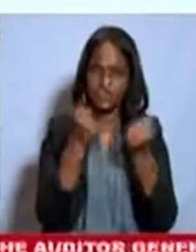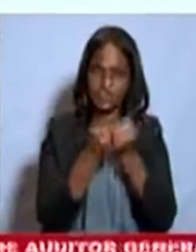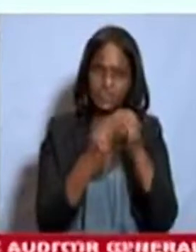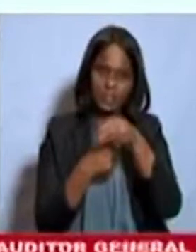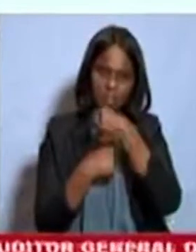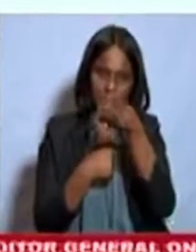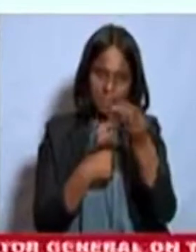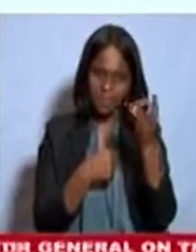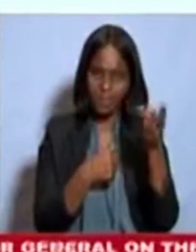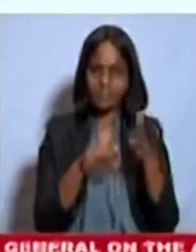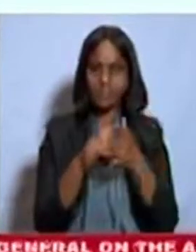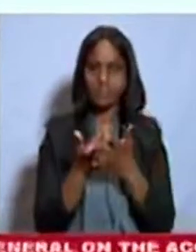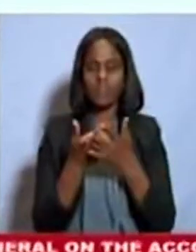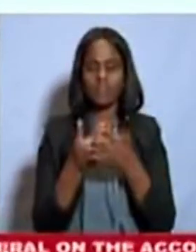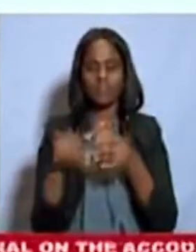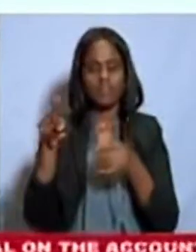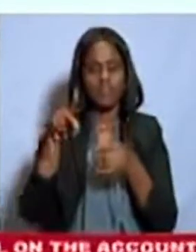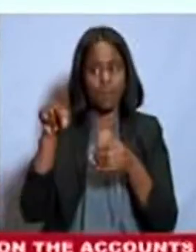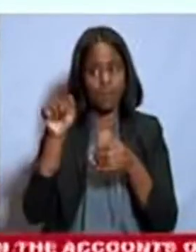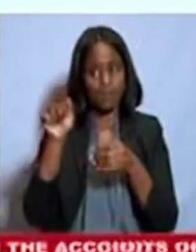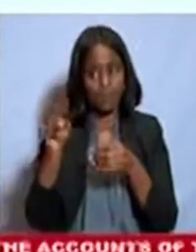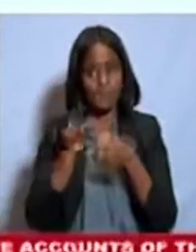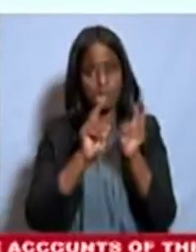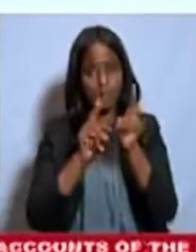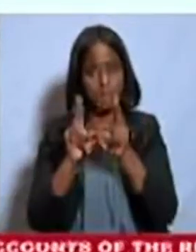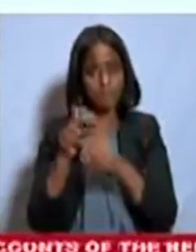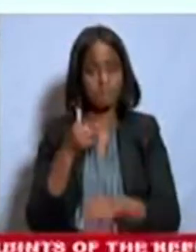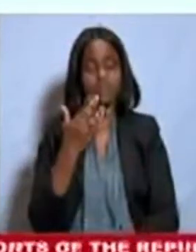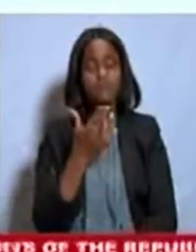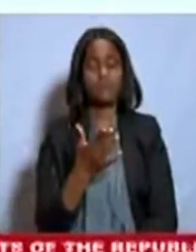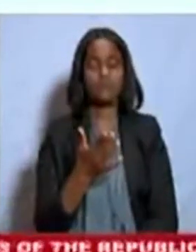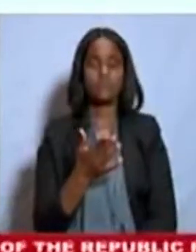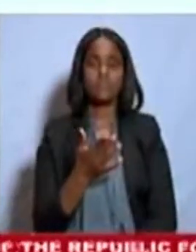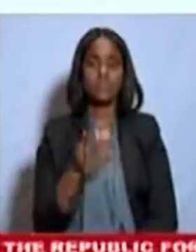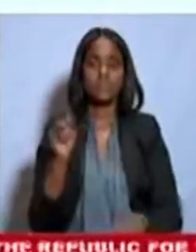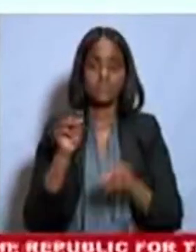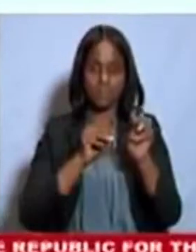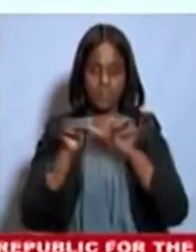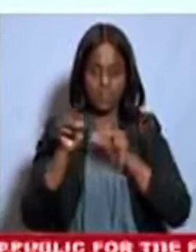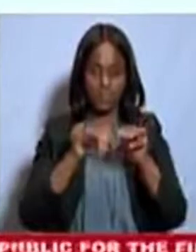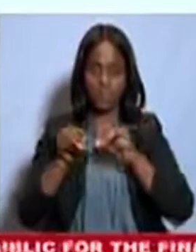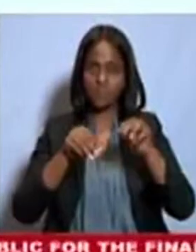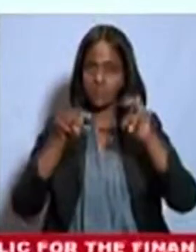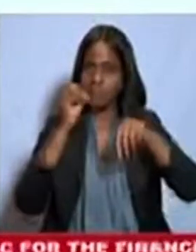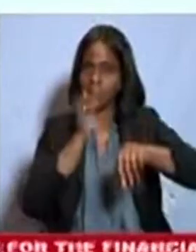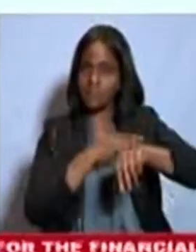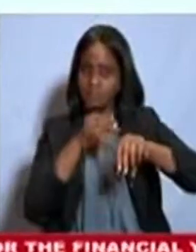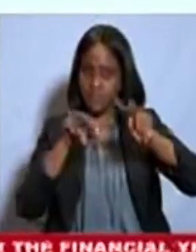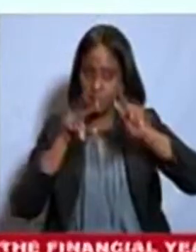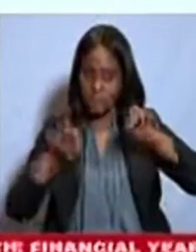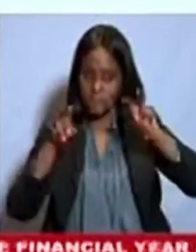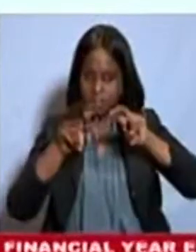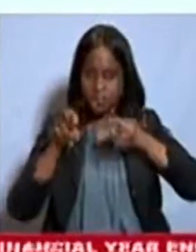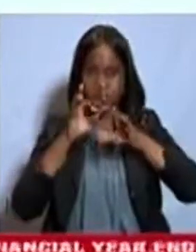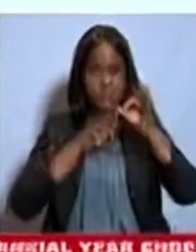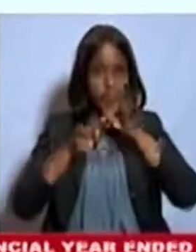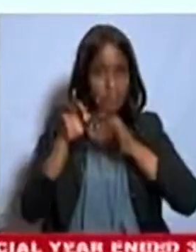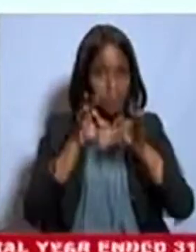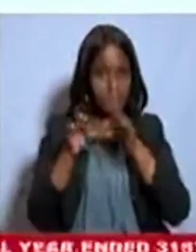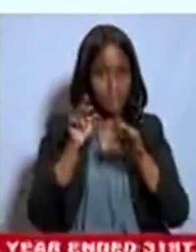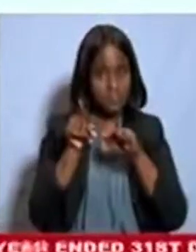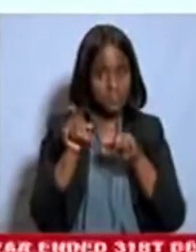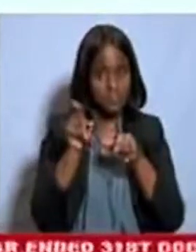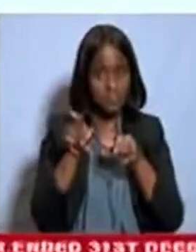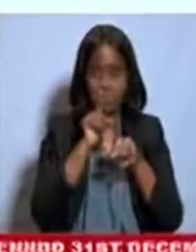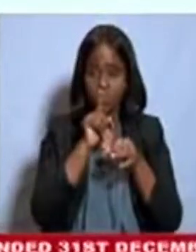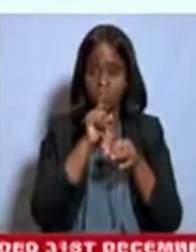distributed. Controlling Officer's response. Management's investigation reviews that there